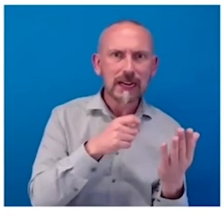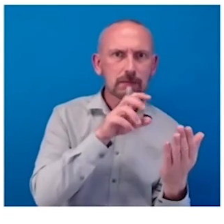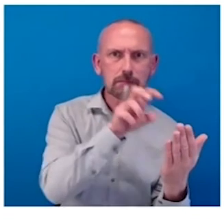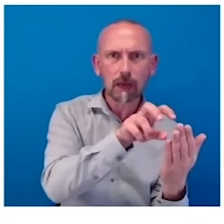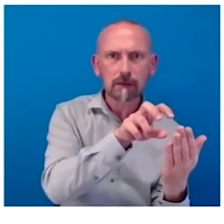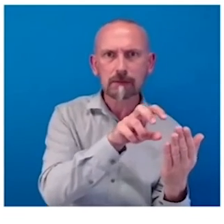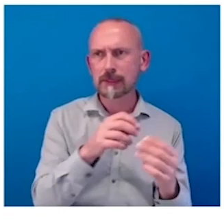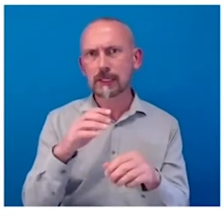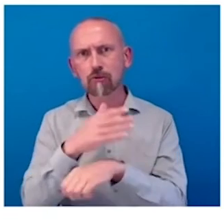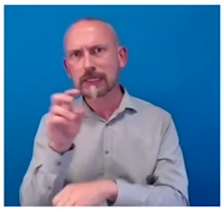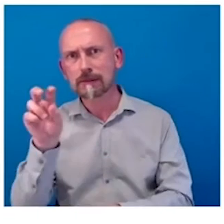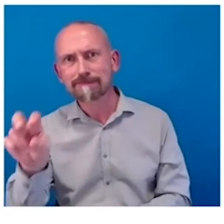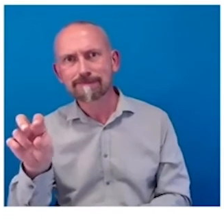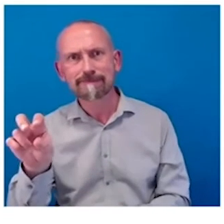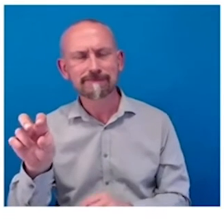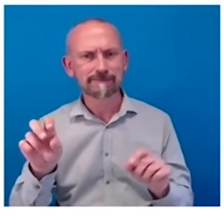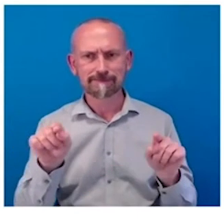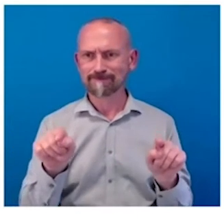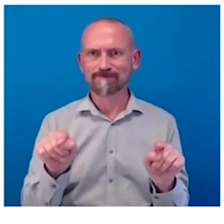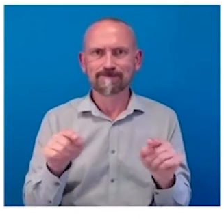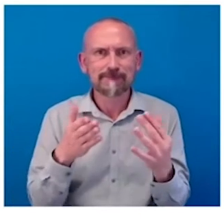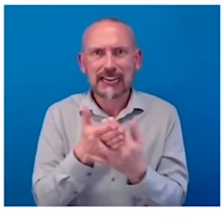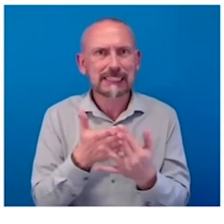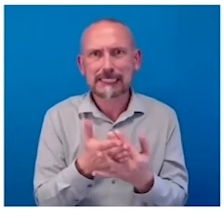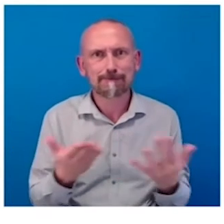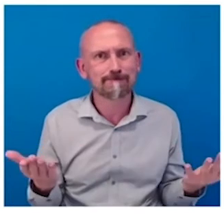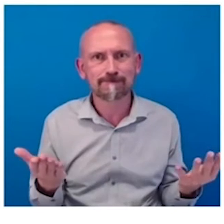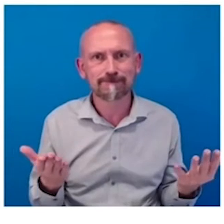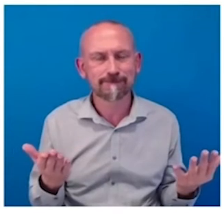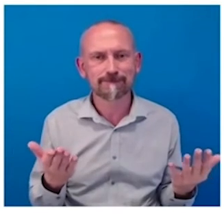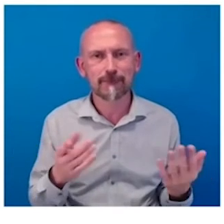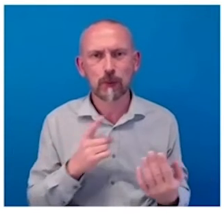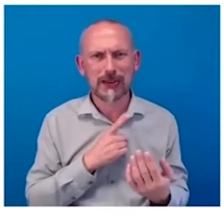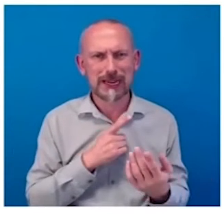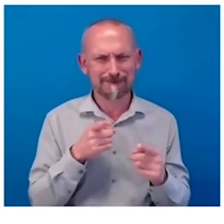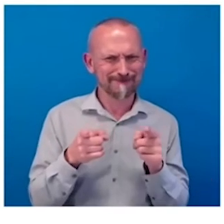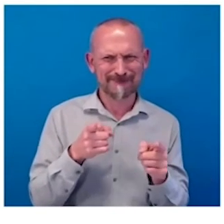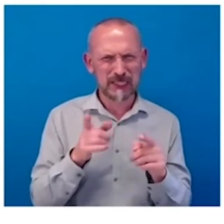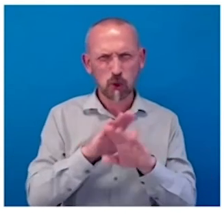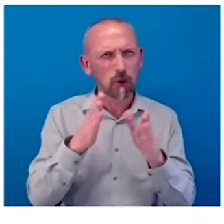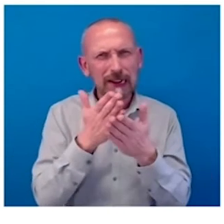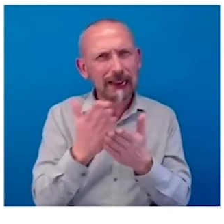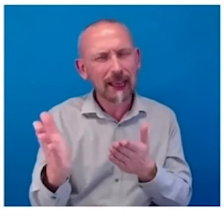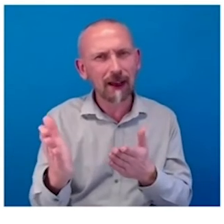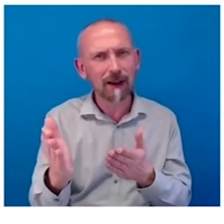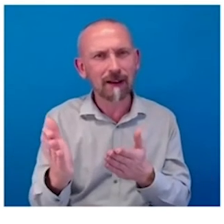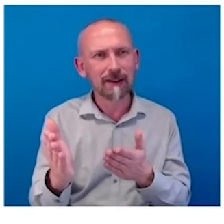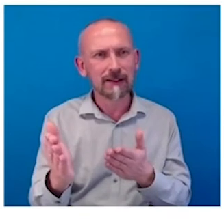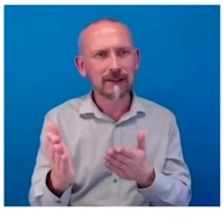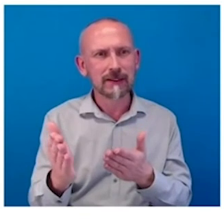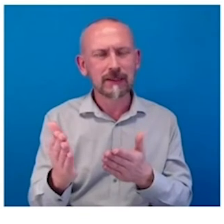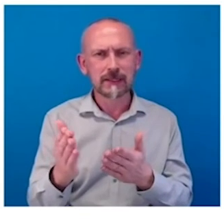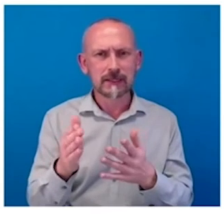button. They're not accessible because it's not clear if you couldn't distinguish between those